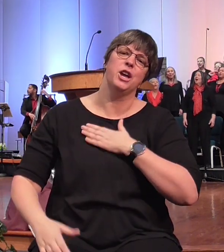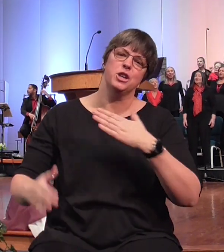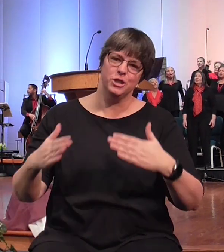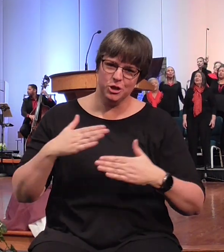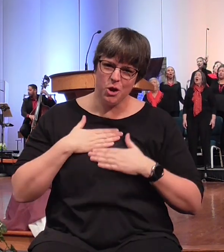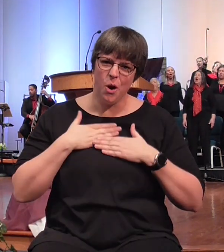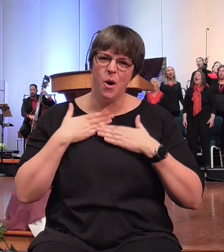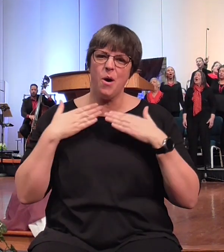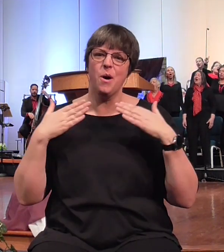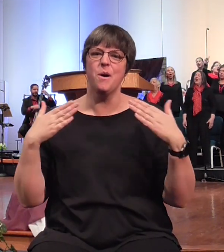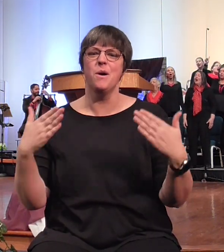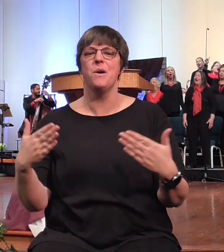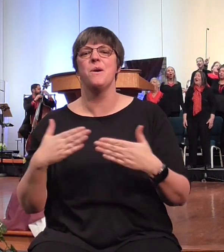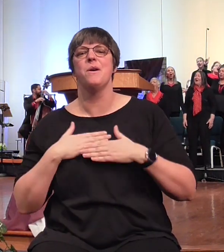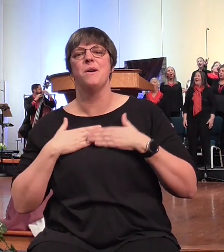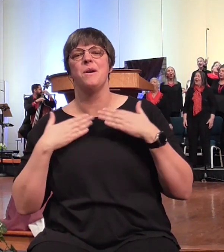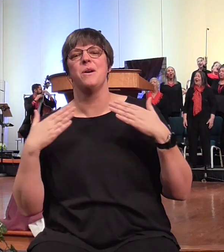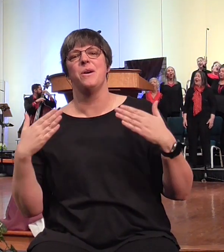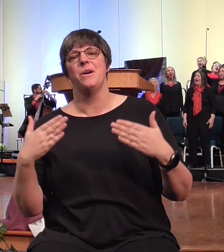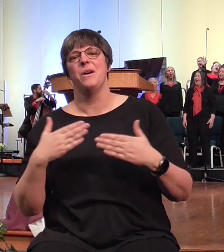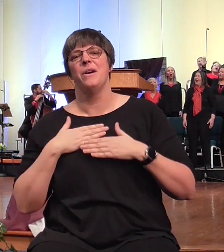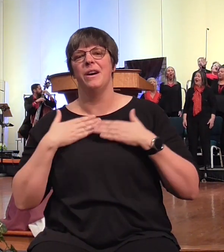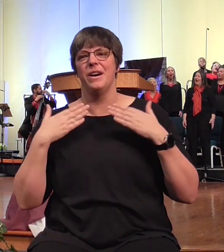my joy.